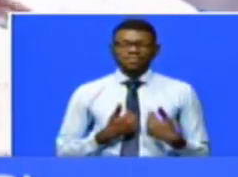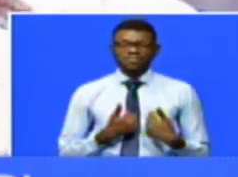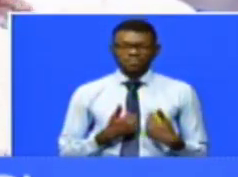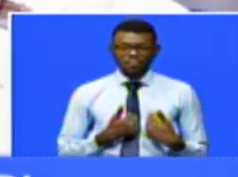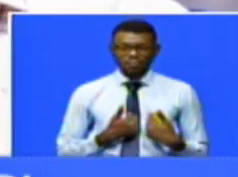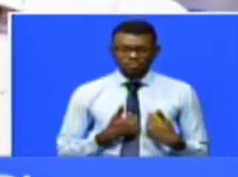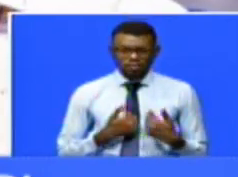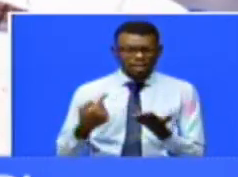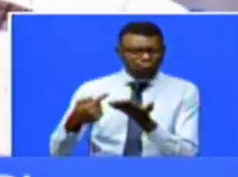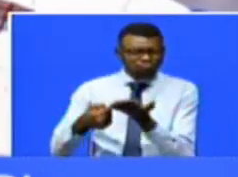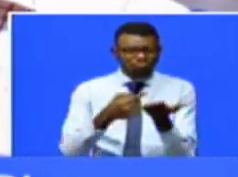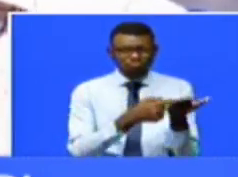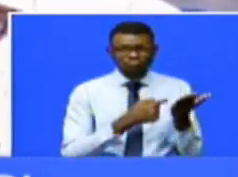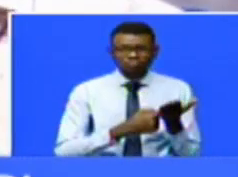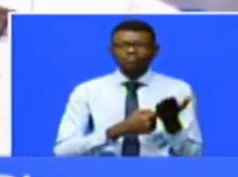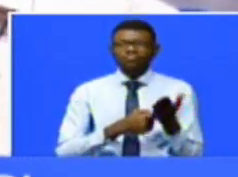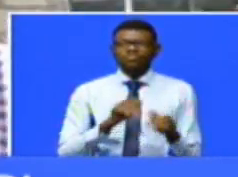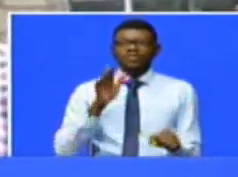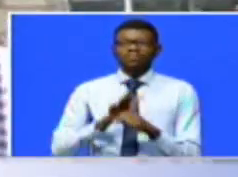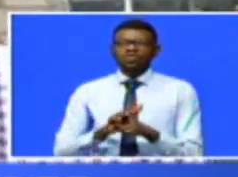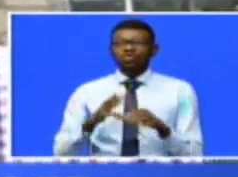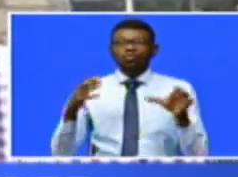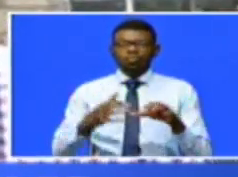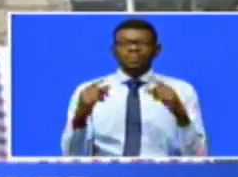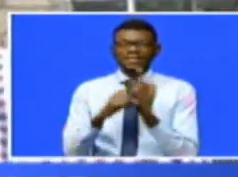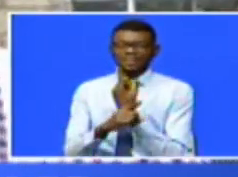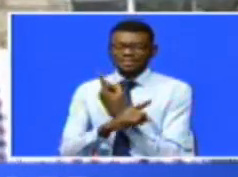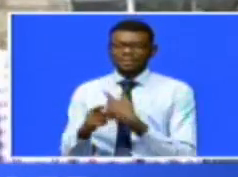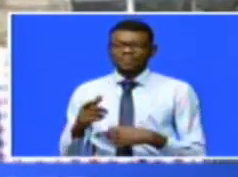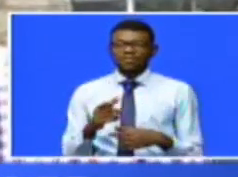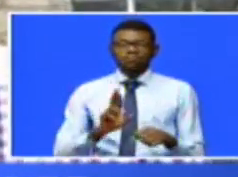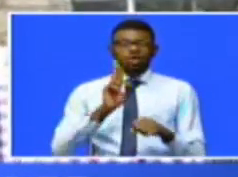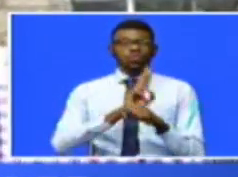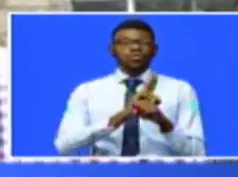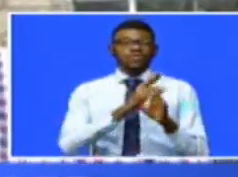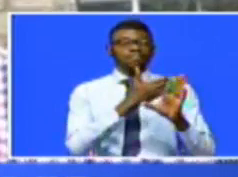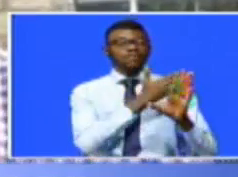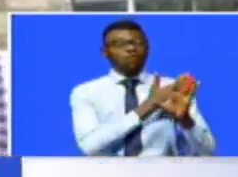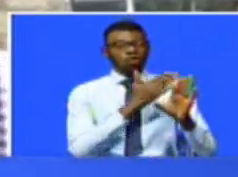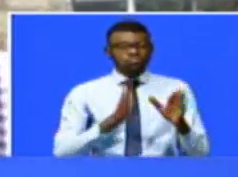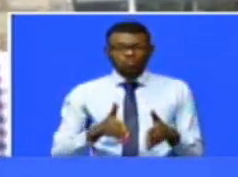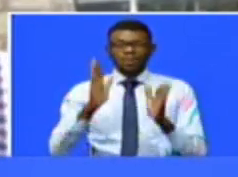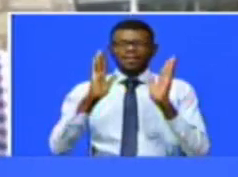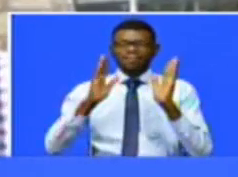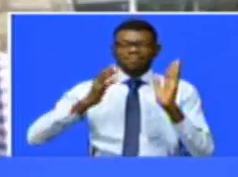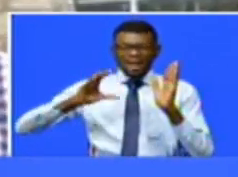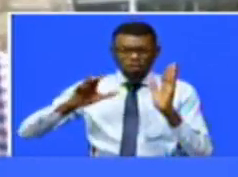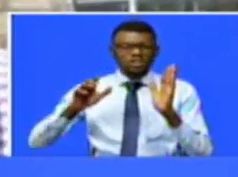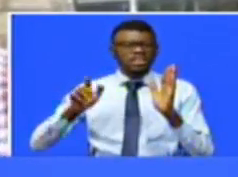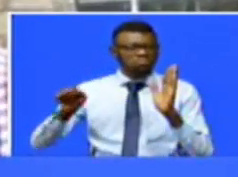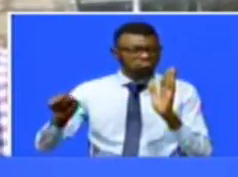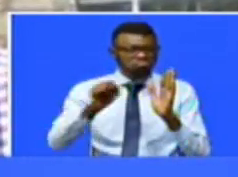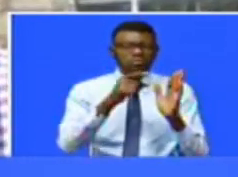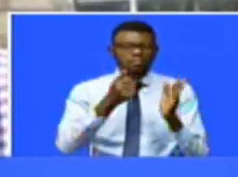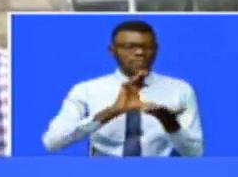put on the table for further dialogue by the various stakeholders. Let's use the previous formula so that counties can continue